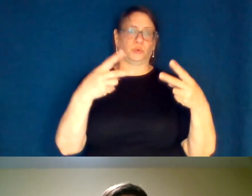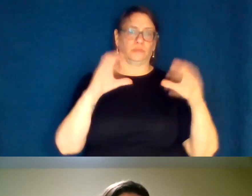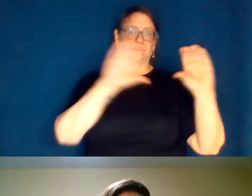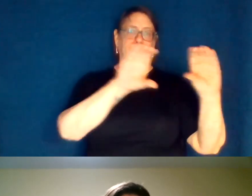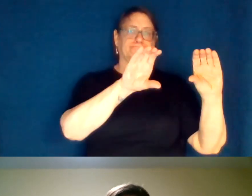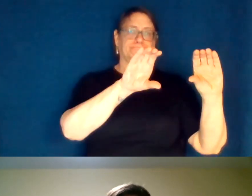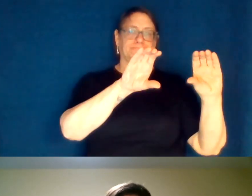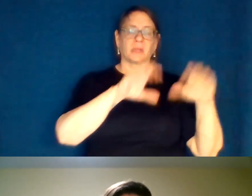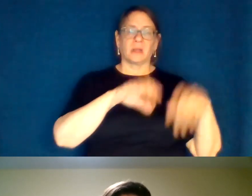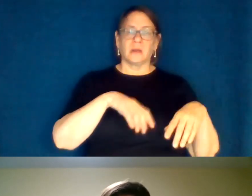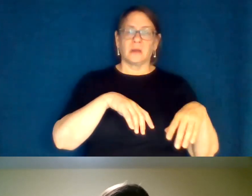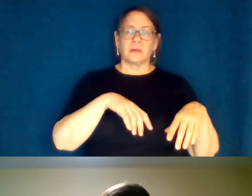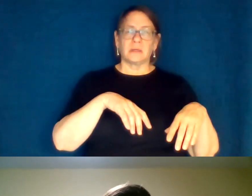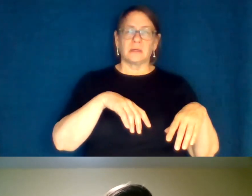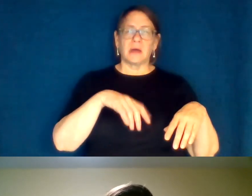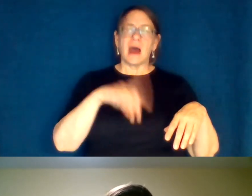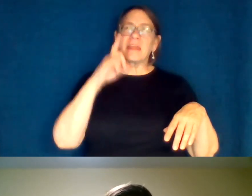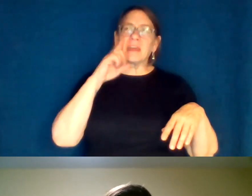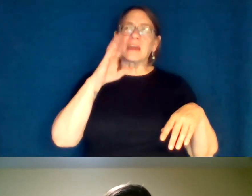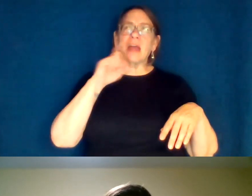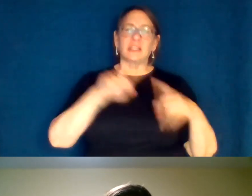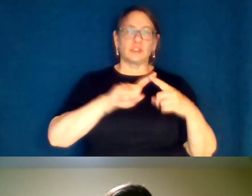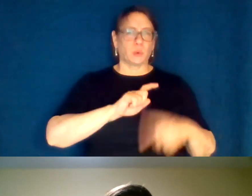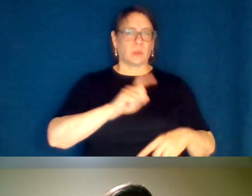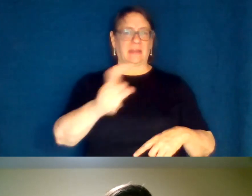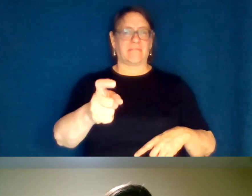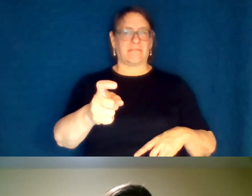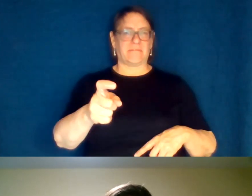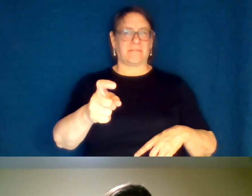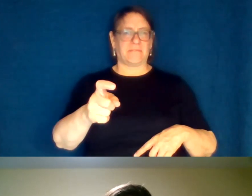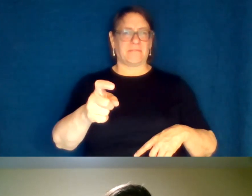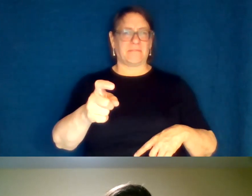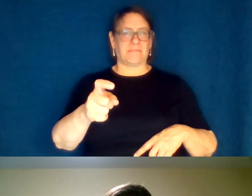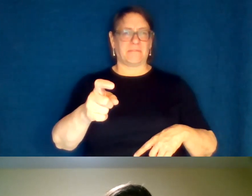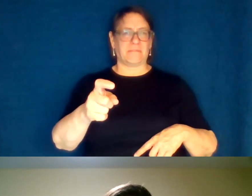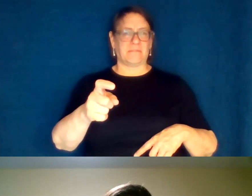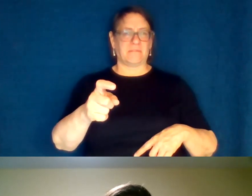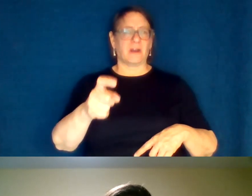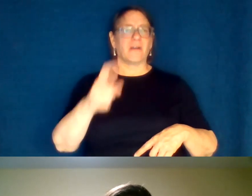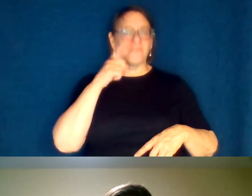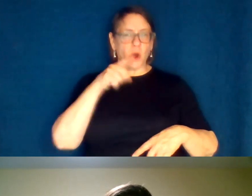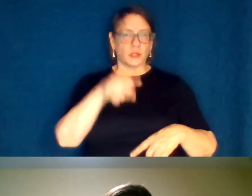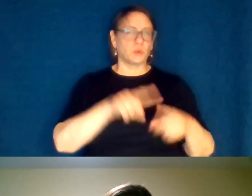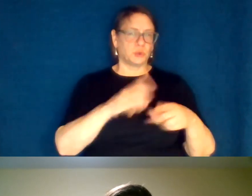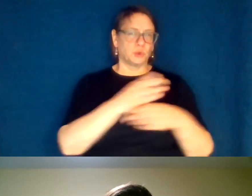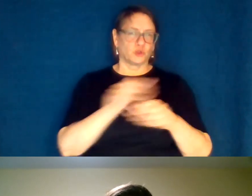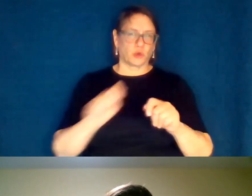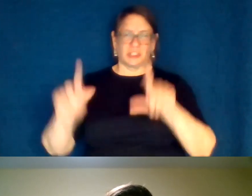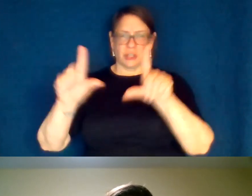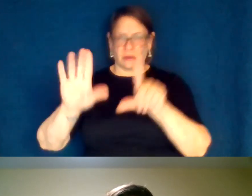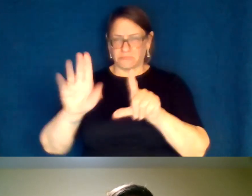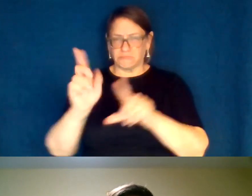I would need to give you the ability. I'll set that up for you to screen share. So give me just half a